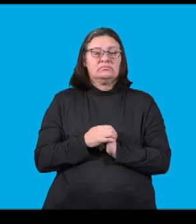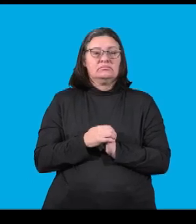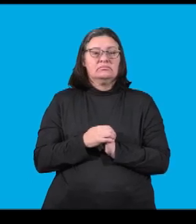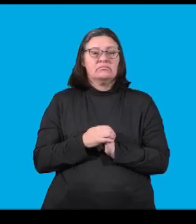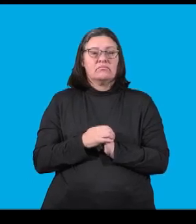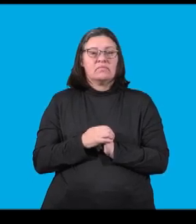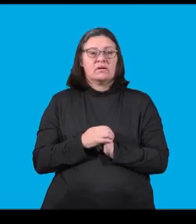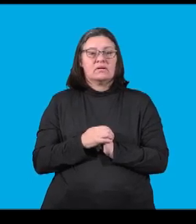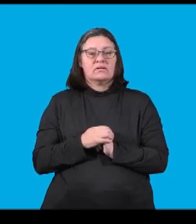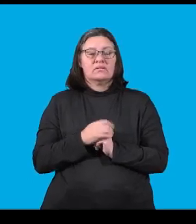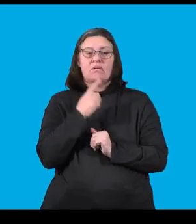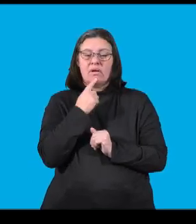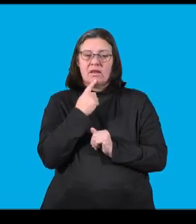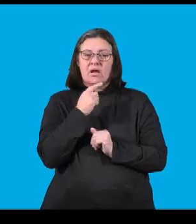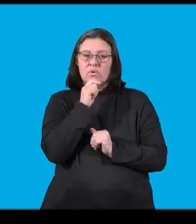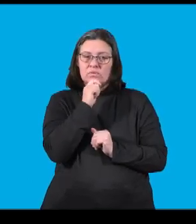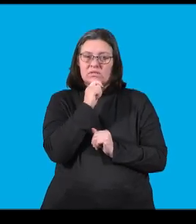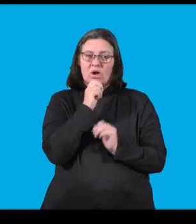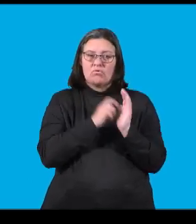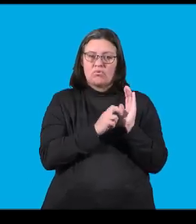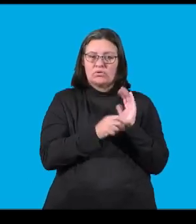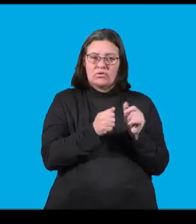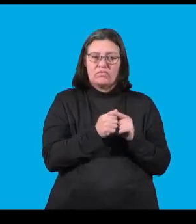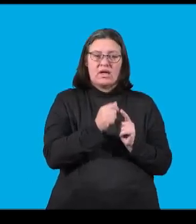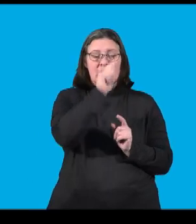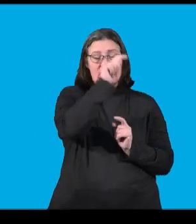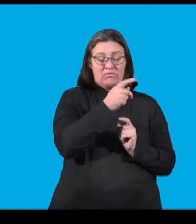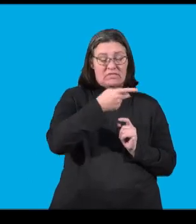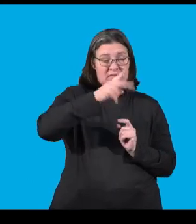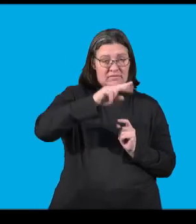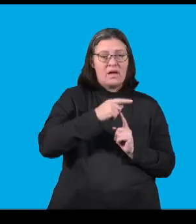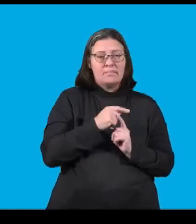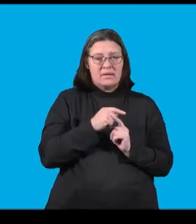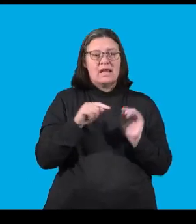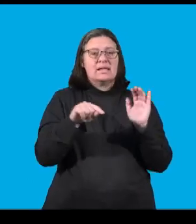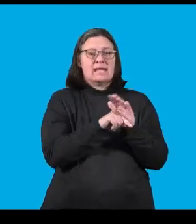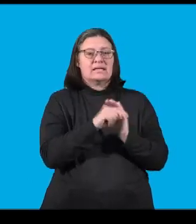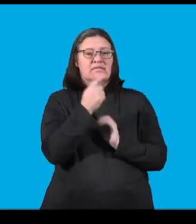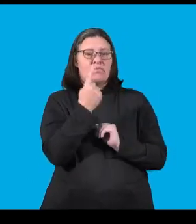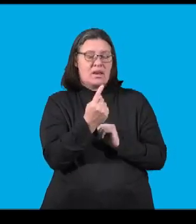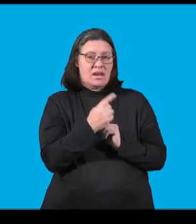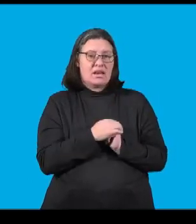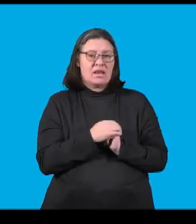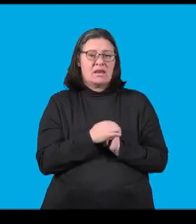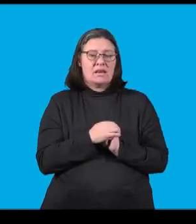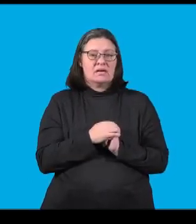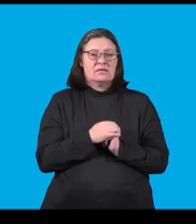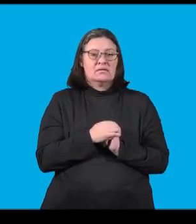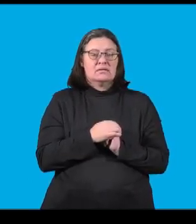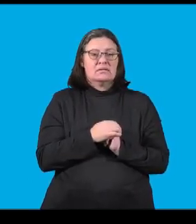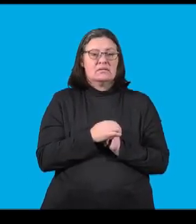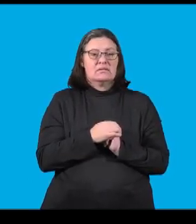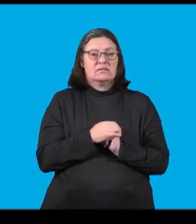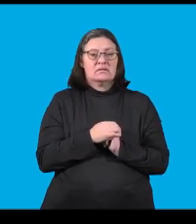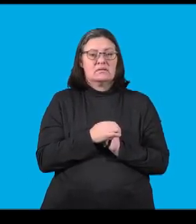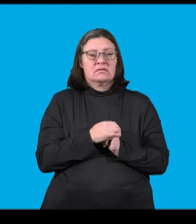and then if I find the derivative of that just by using the rules, my answer is going to be negative 1, take the minus 1,